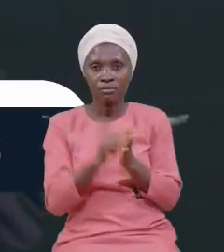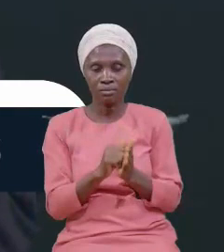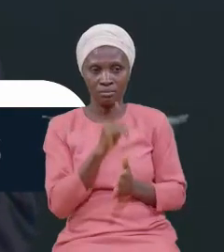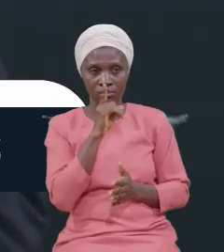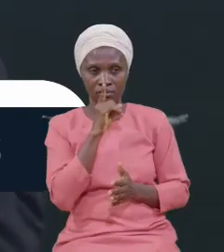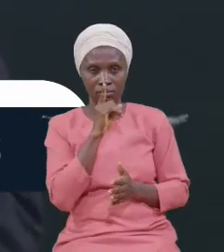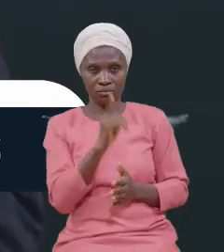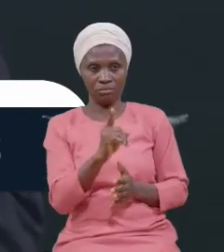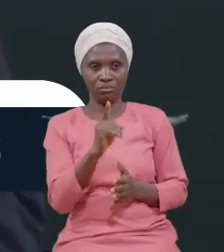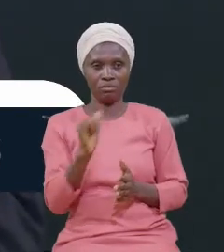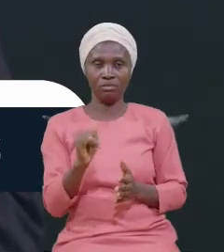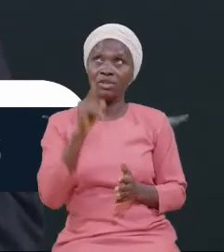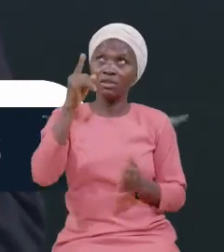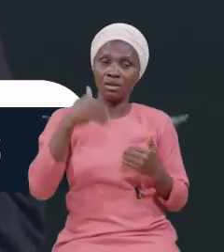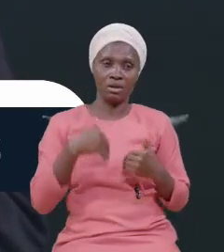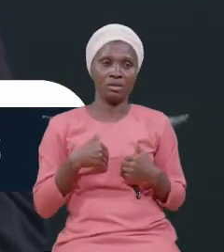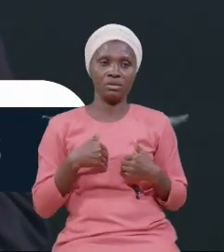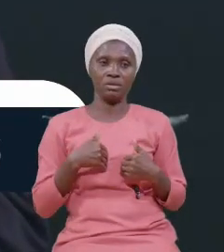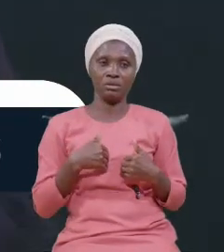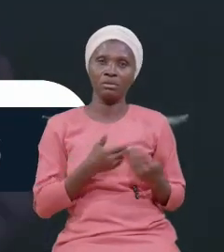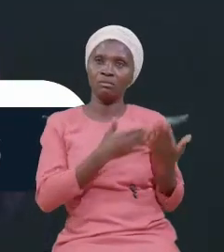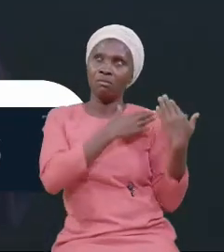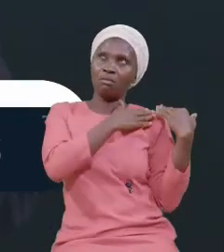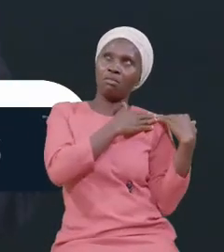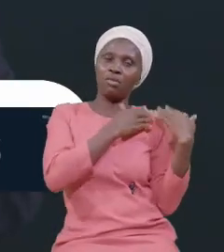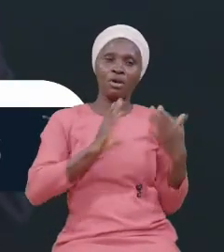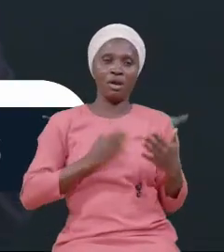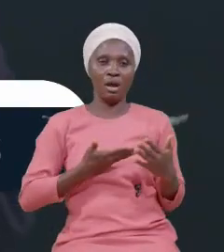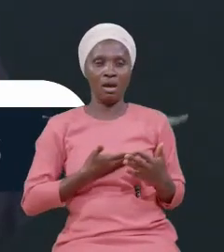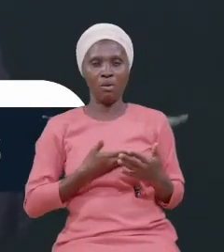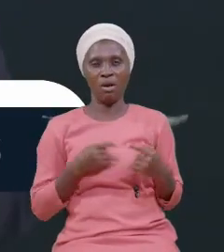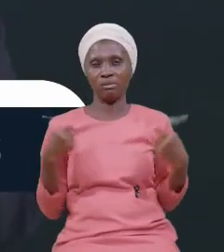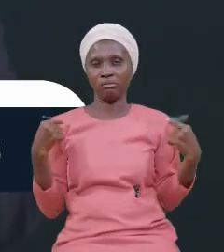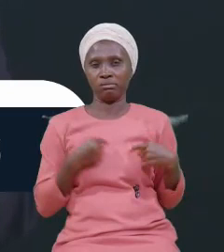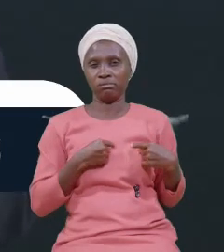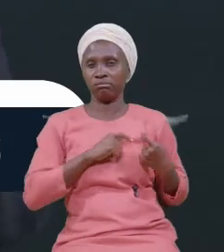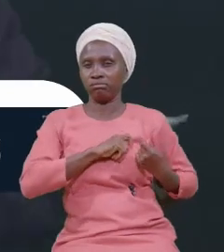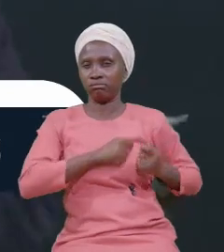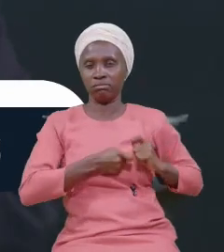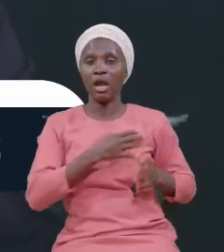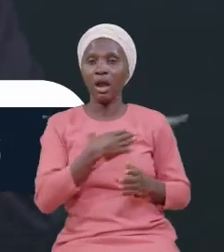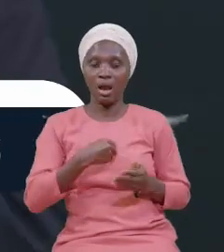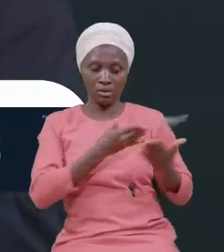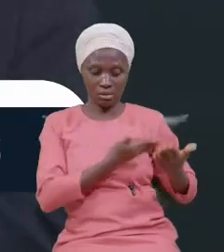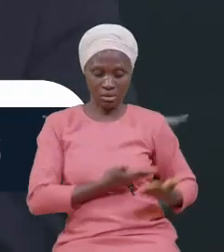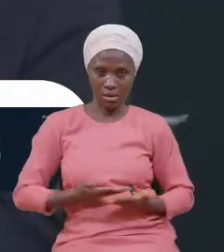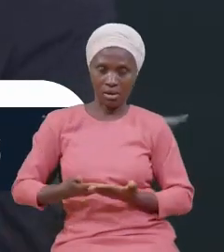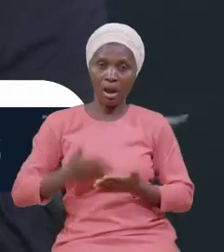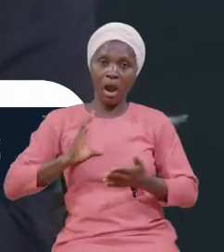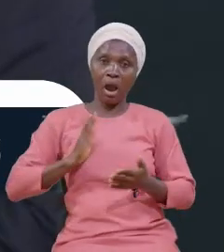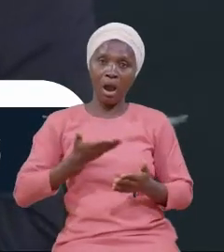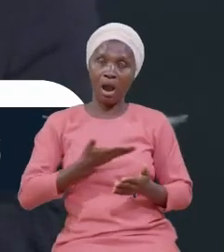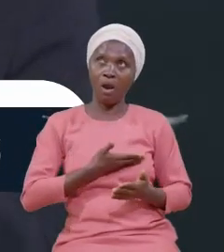borne our griefs and carried our sorrows. Yet we